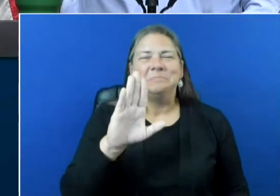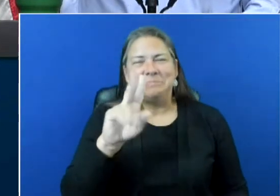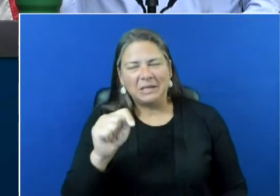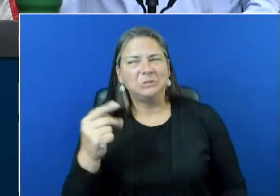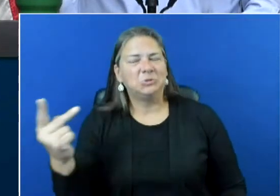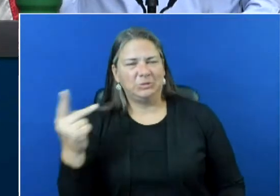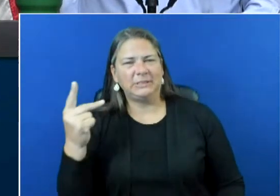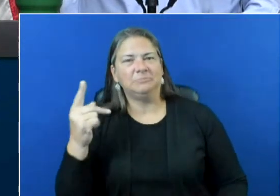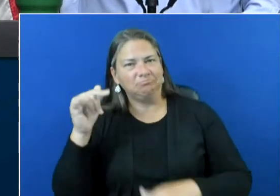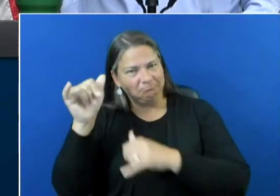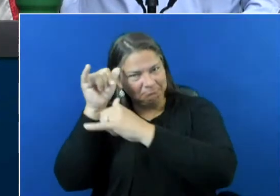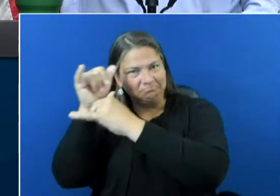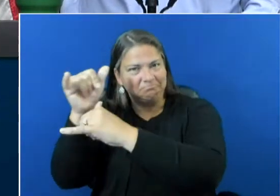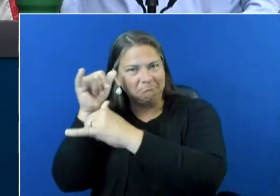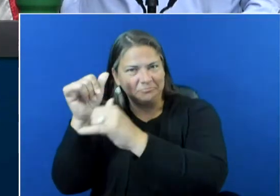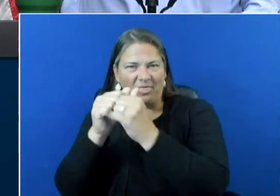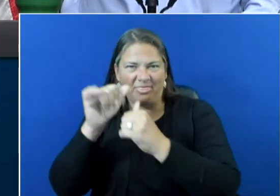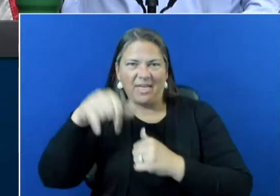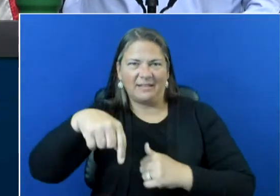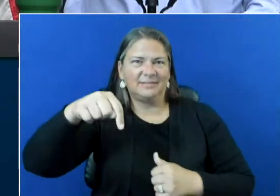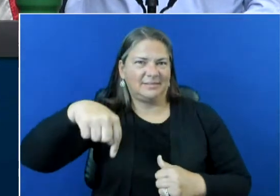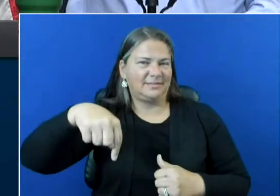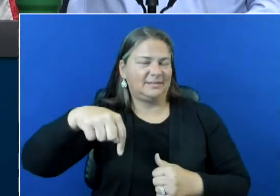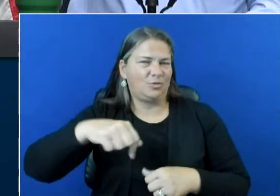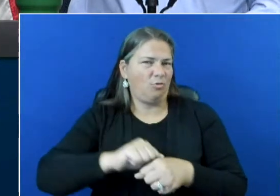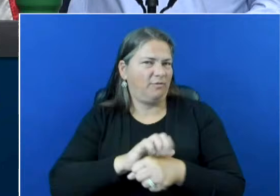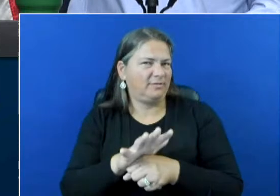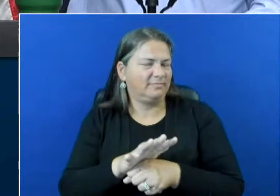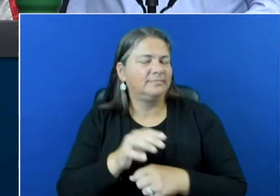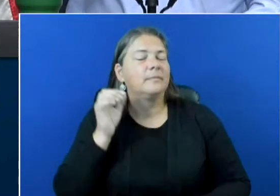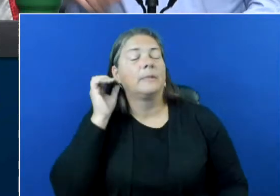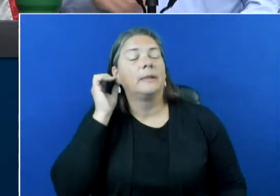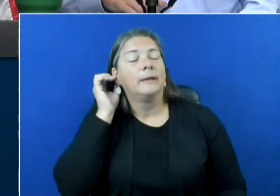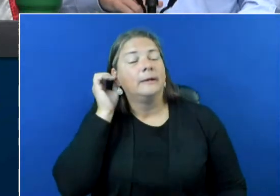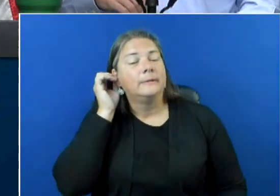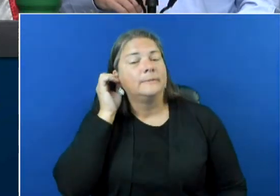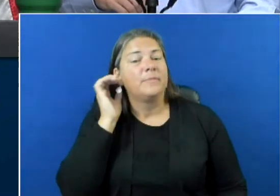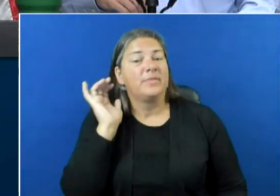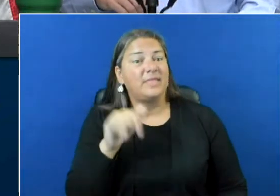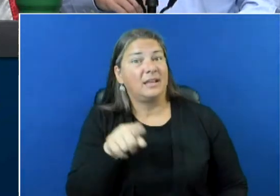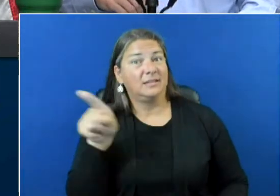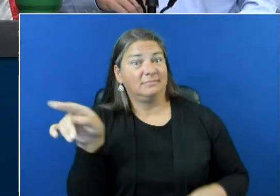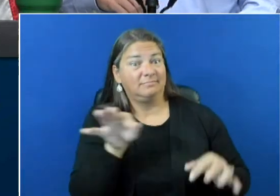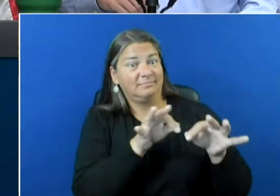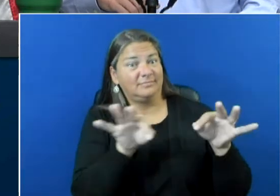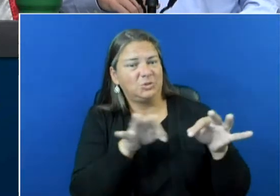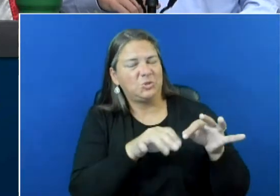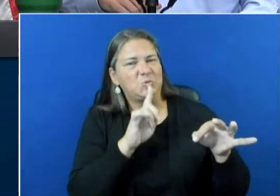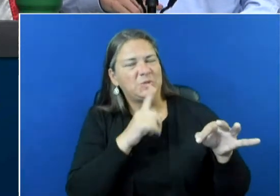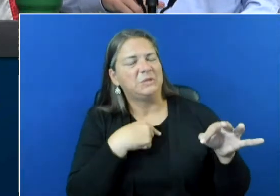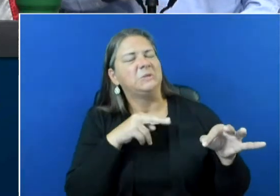in addressing COVID. And this, I thought, was really poignant. There is